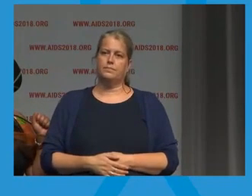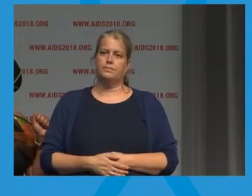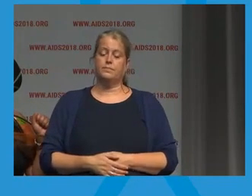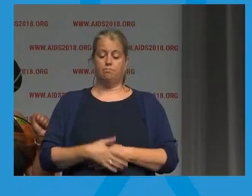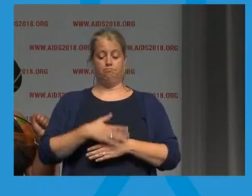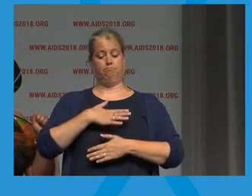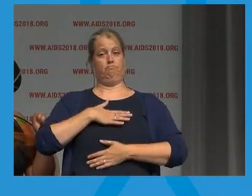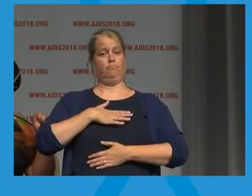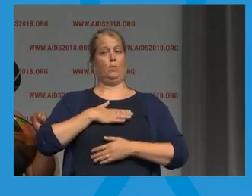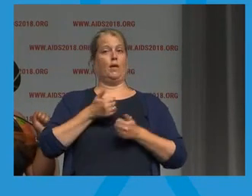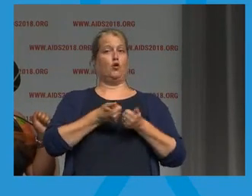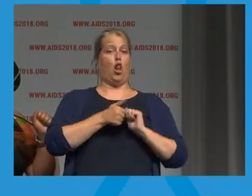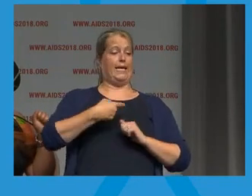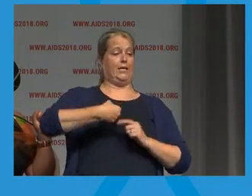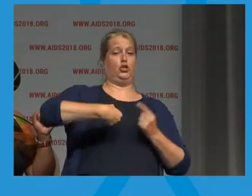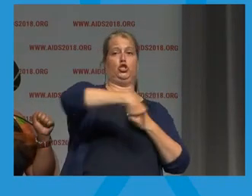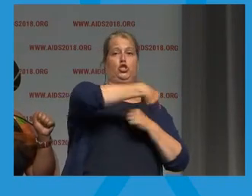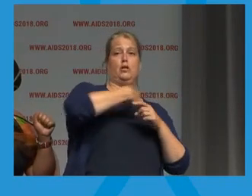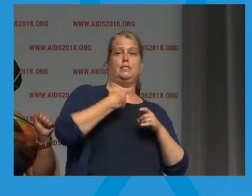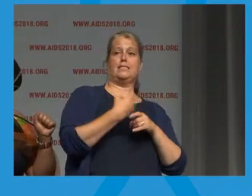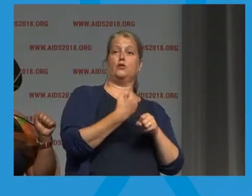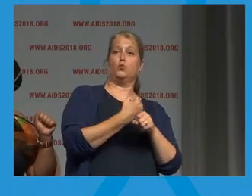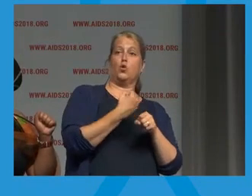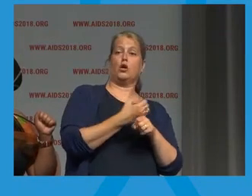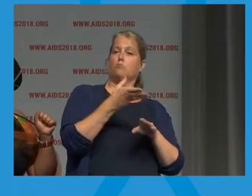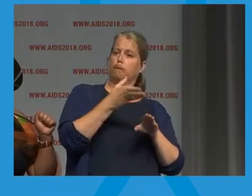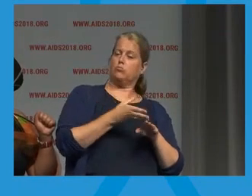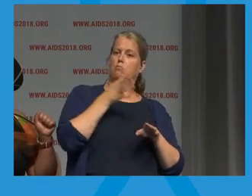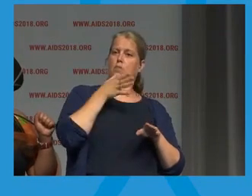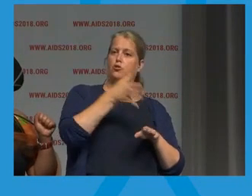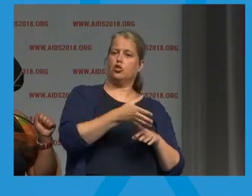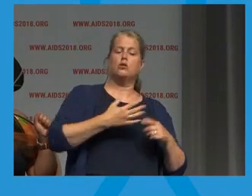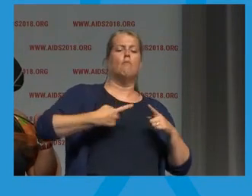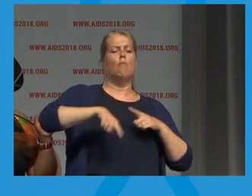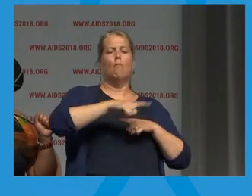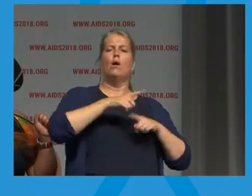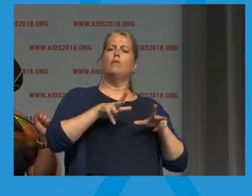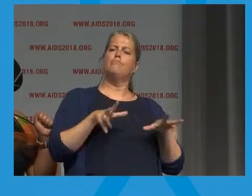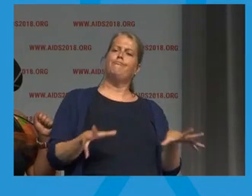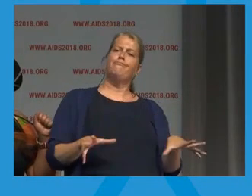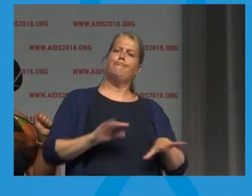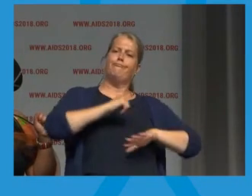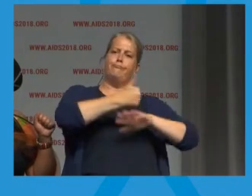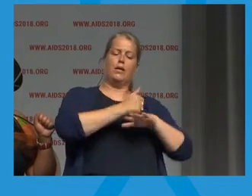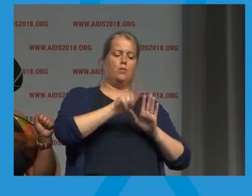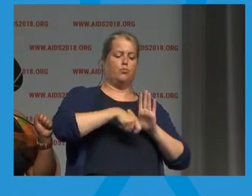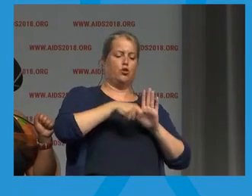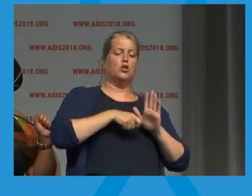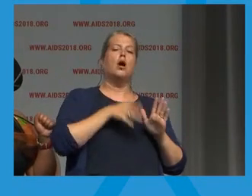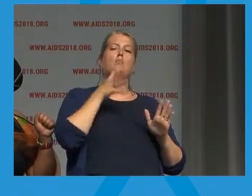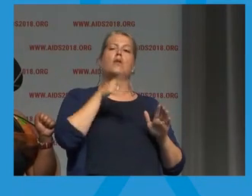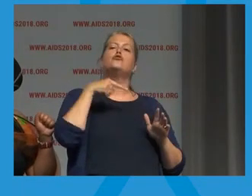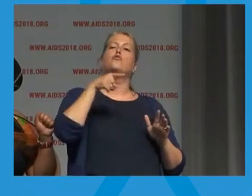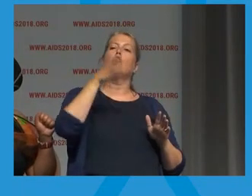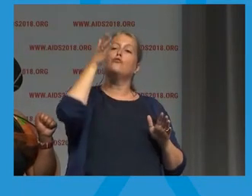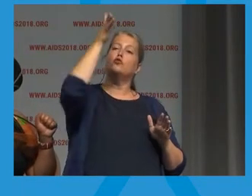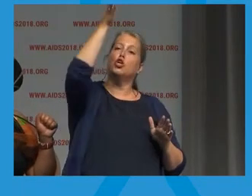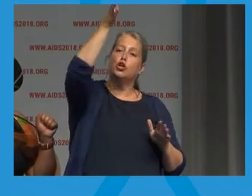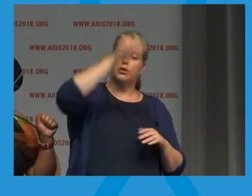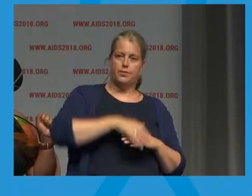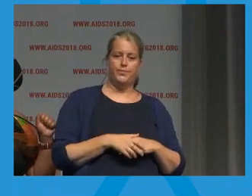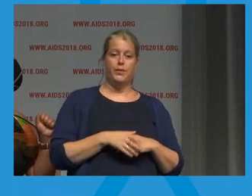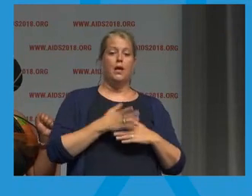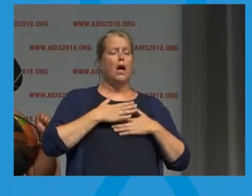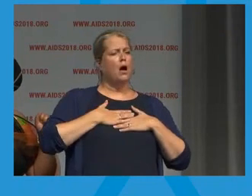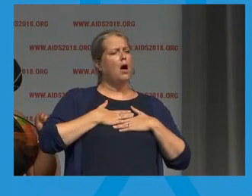Me and my colleagues, sex workers' mothers, have organized ourselves into a project called Mothers for the Future. We club